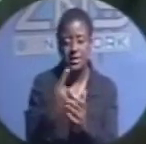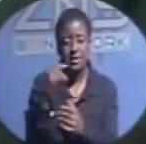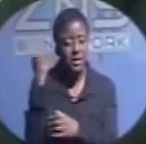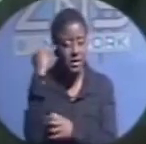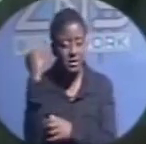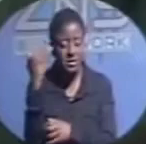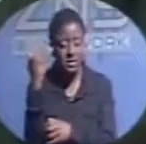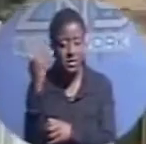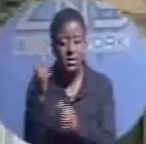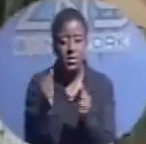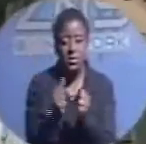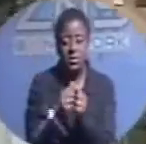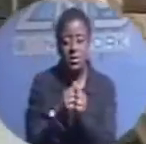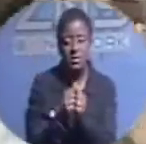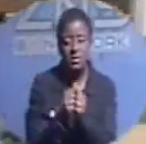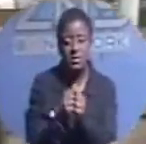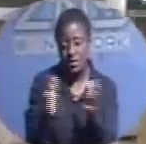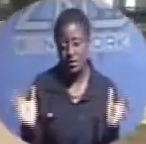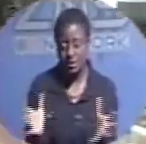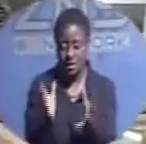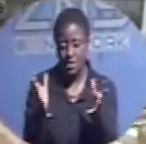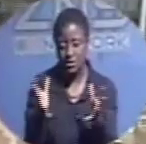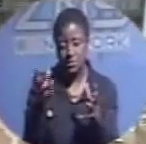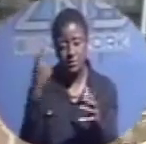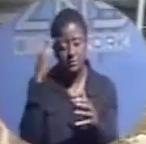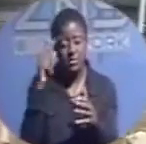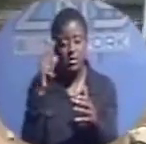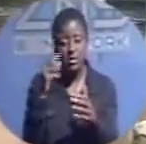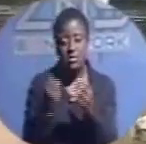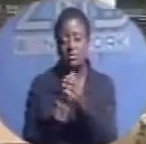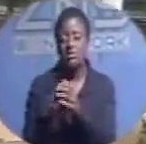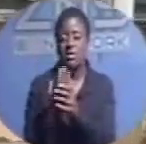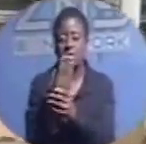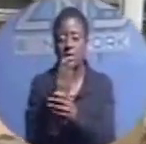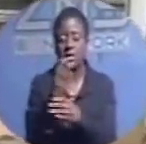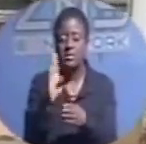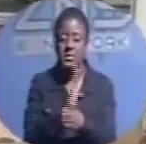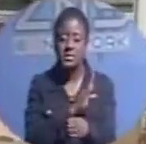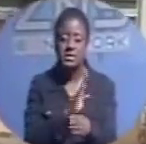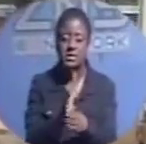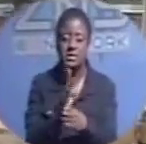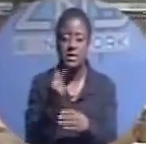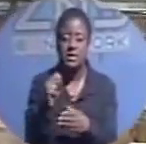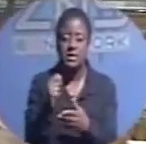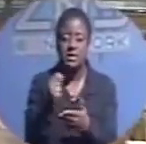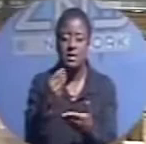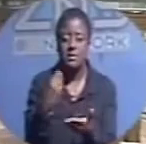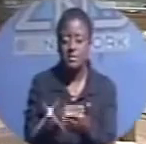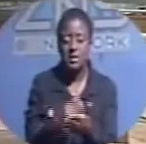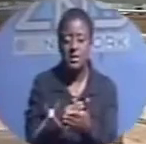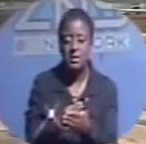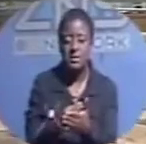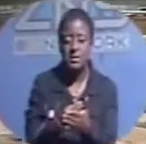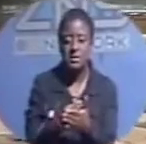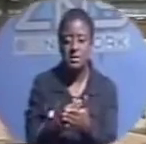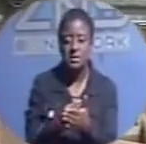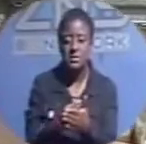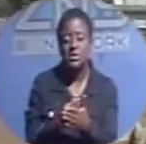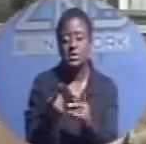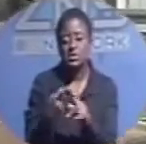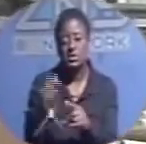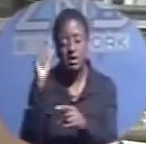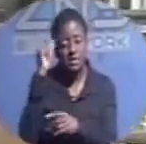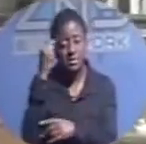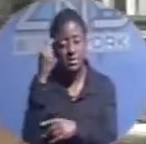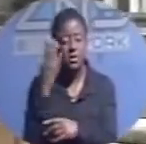that with those necessary incentives for growth of business, that the revenues of the government may actually grow and likely will grow